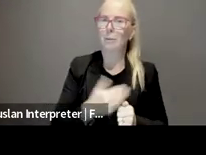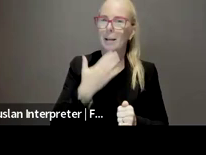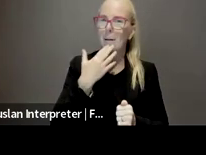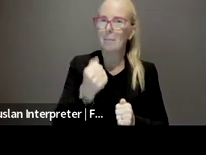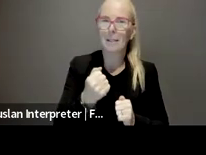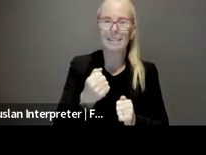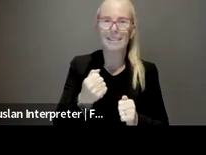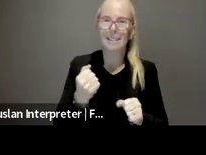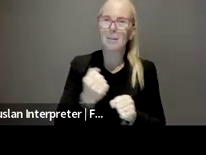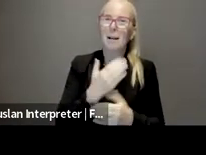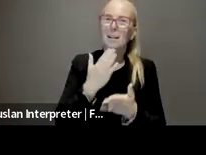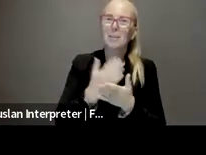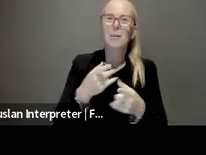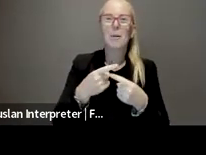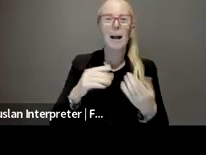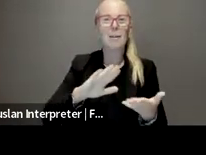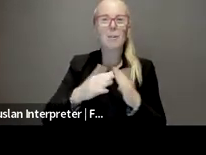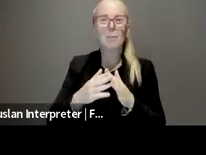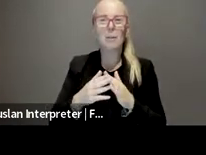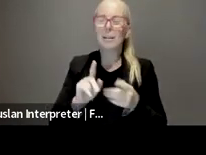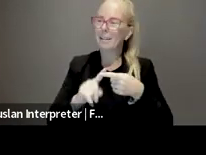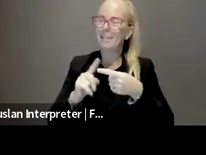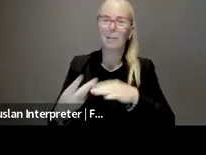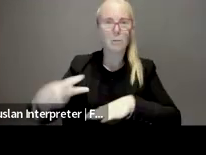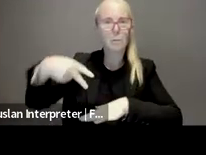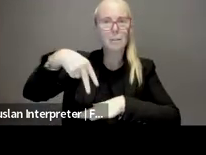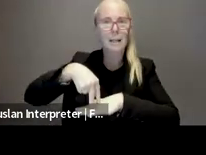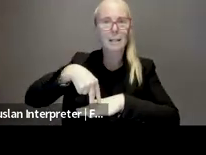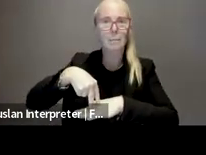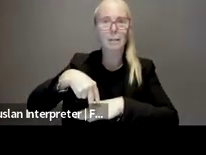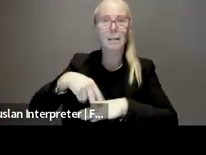treasured community members on their feet and protect them from the risk that they can't see.